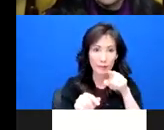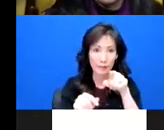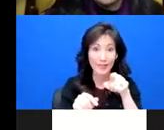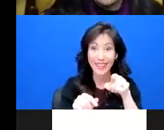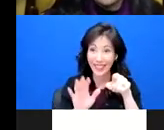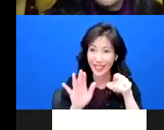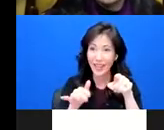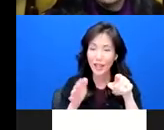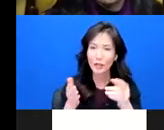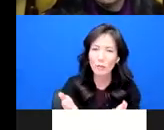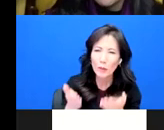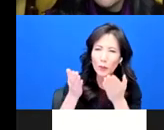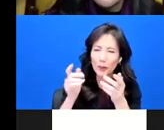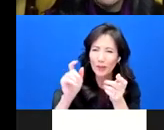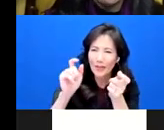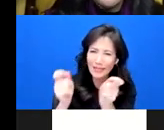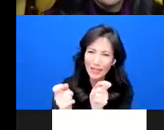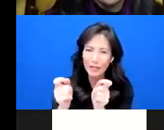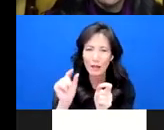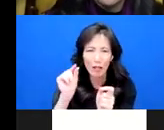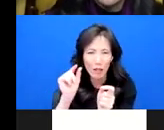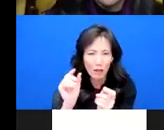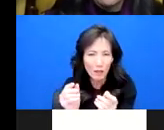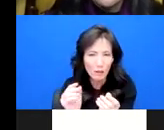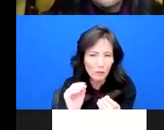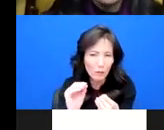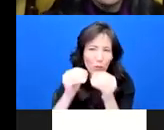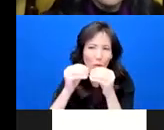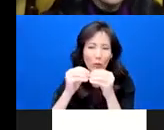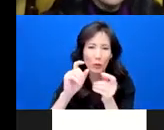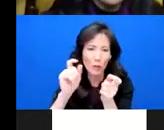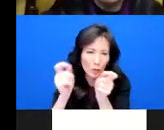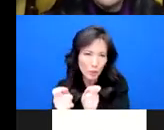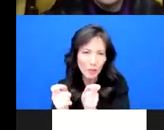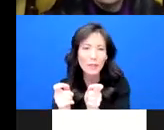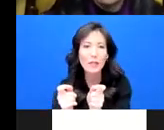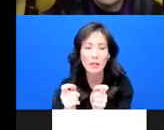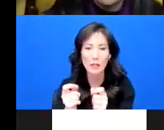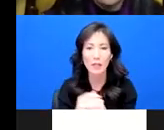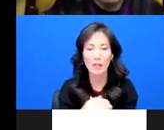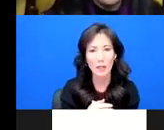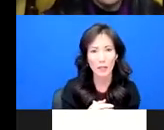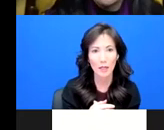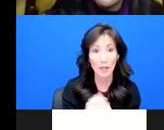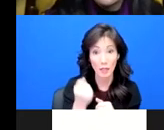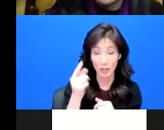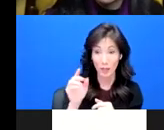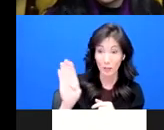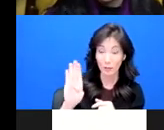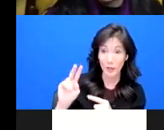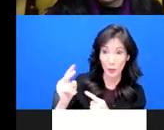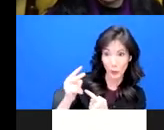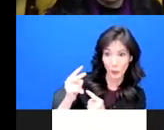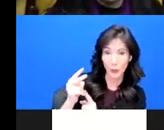And here we can see there has been more changes made to what the current lines look like. And the base for our B2 plan is